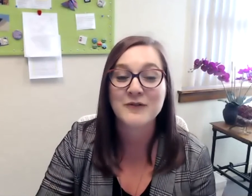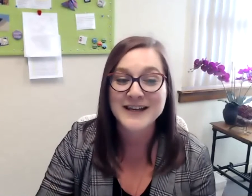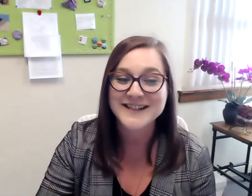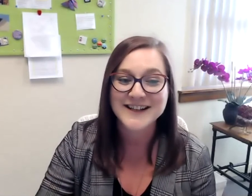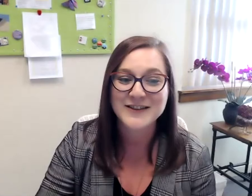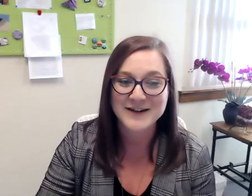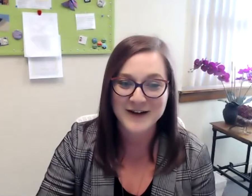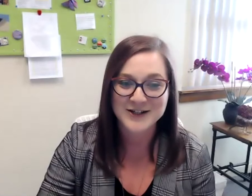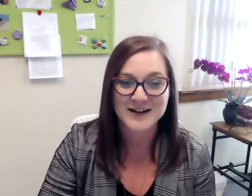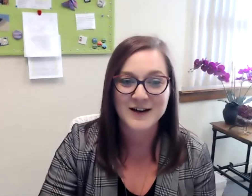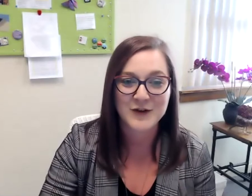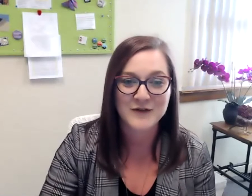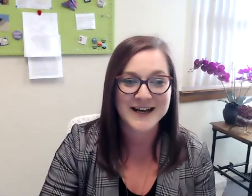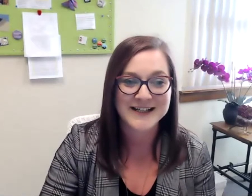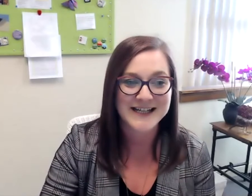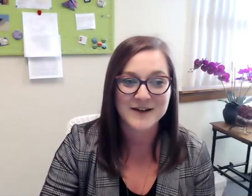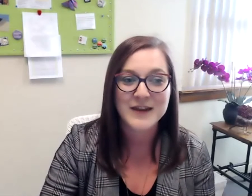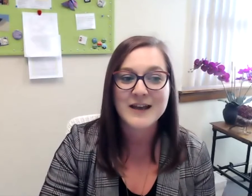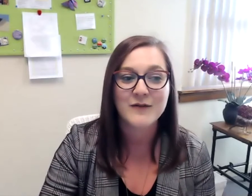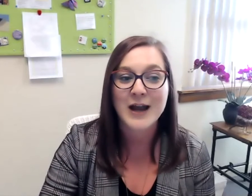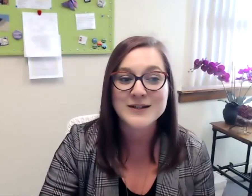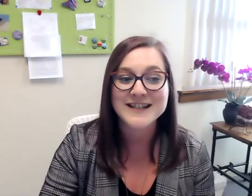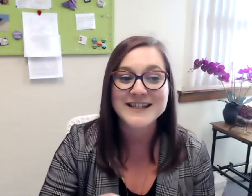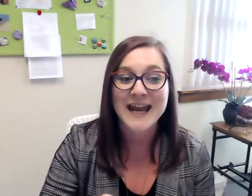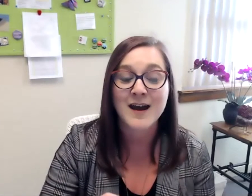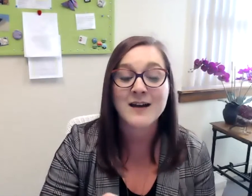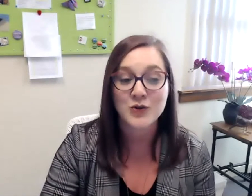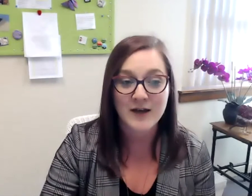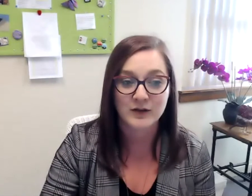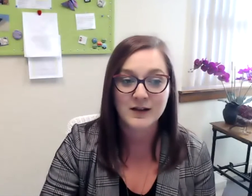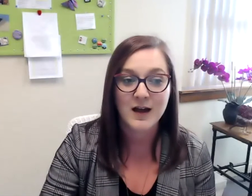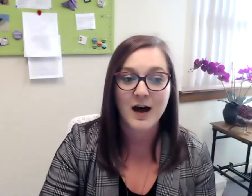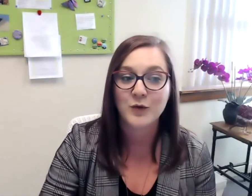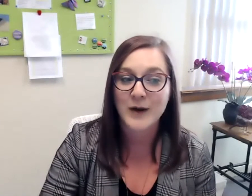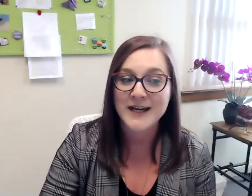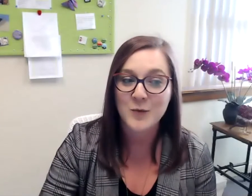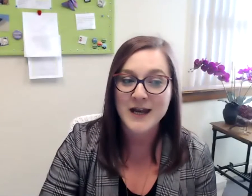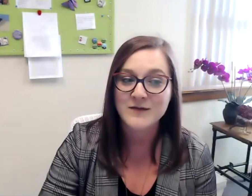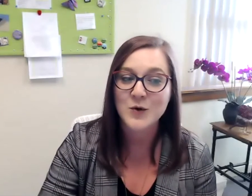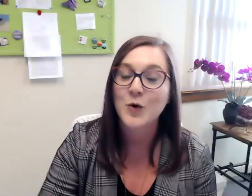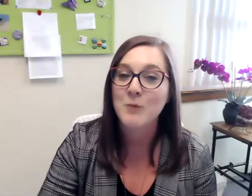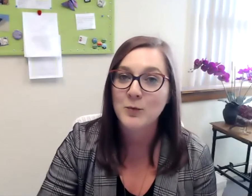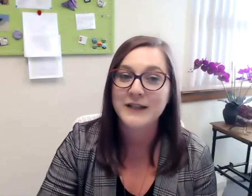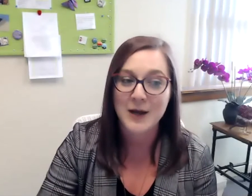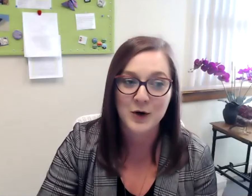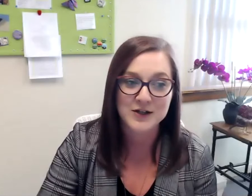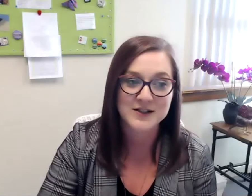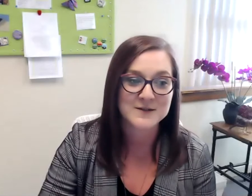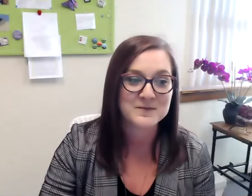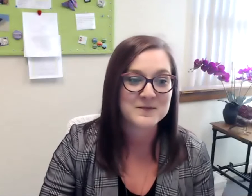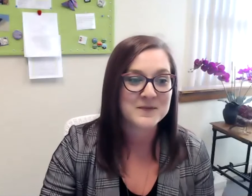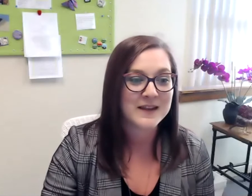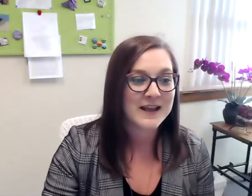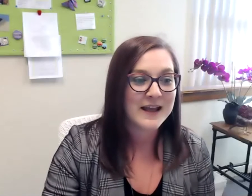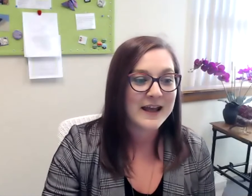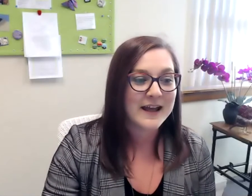not prevent the infection of COVID-19. Viruses cannot travel on radio waves or mobile networks.